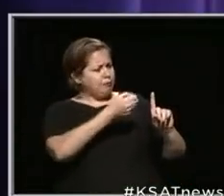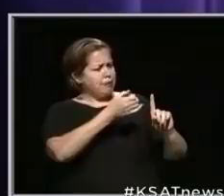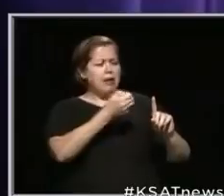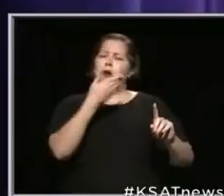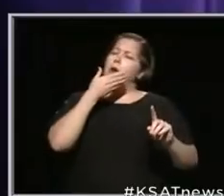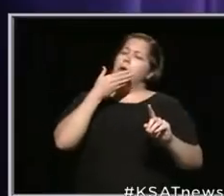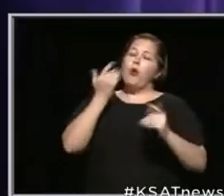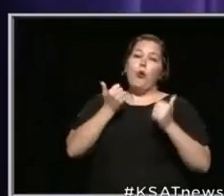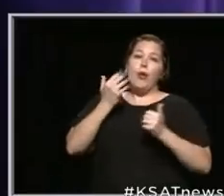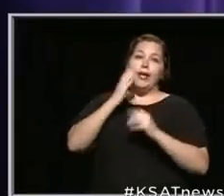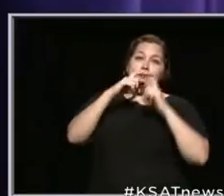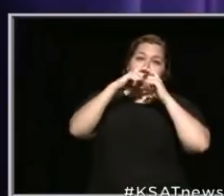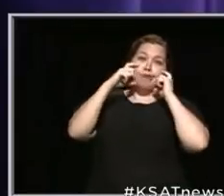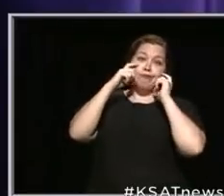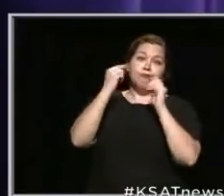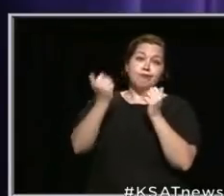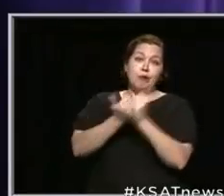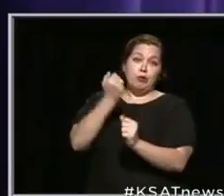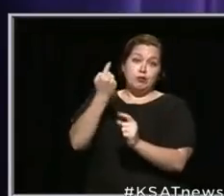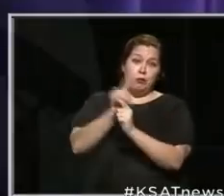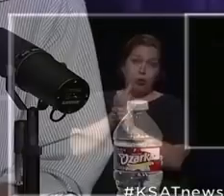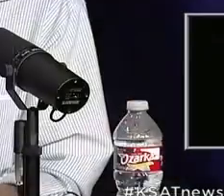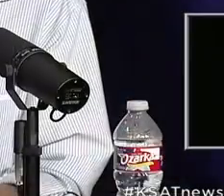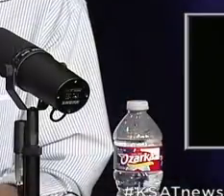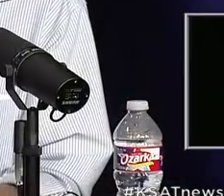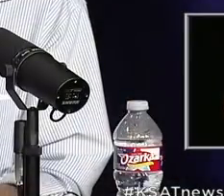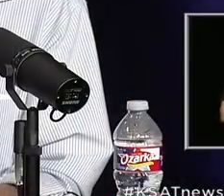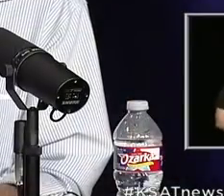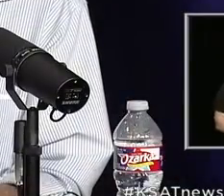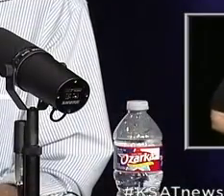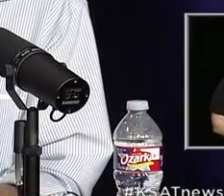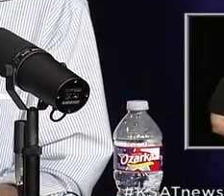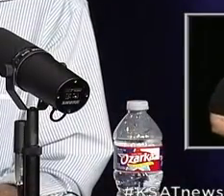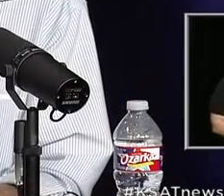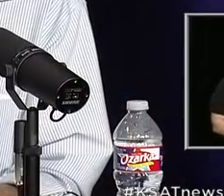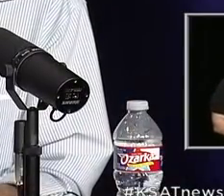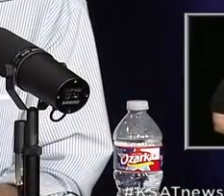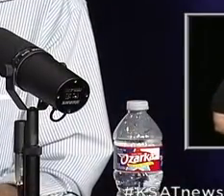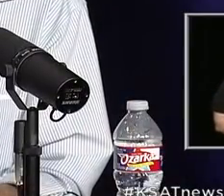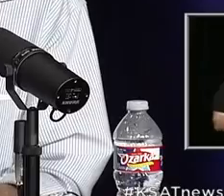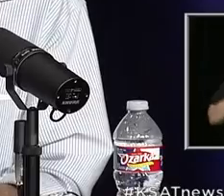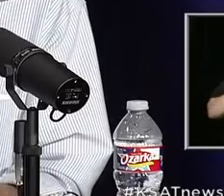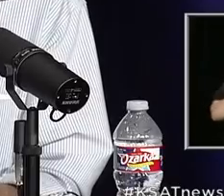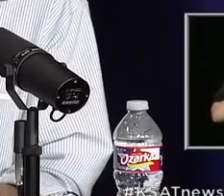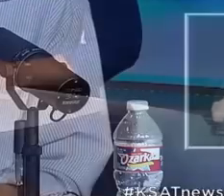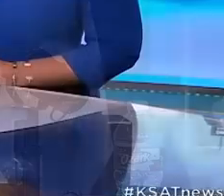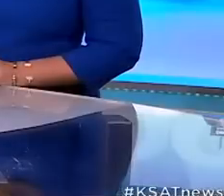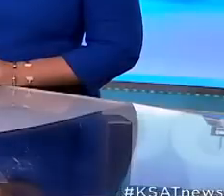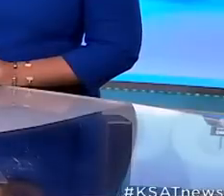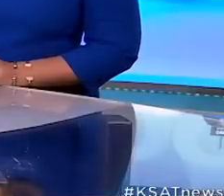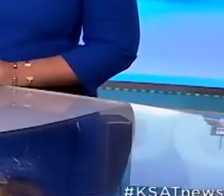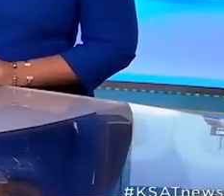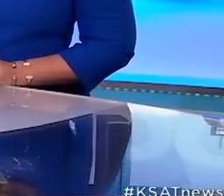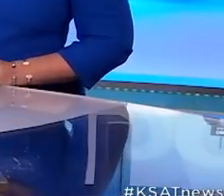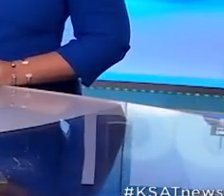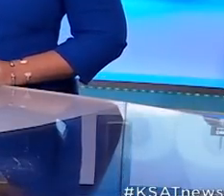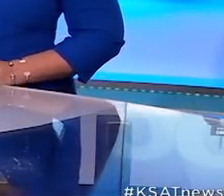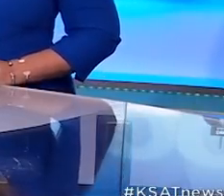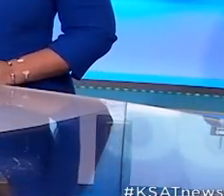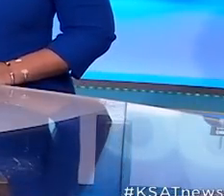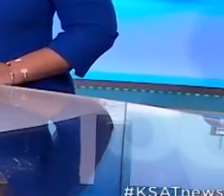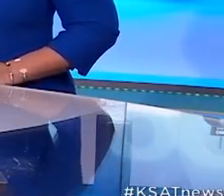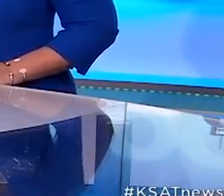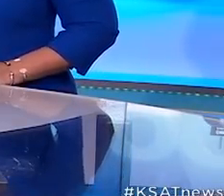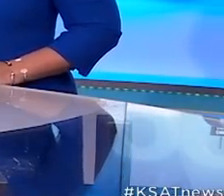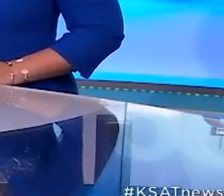what face mask is the best to use. All right, mask lesson there from Barrett County Judge Nelson